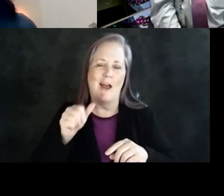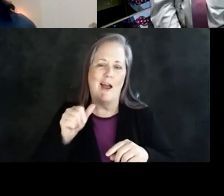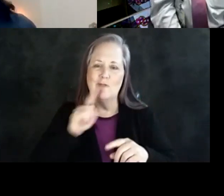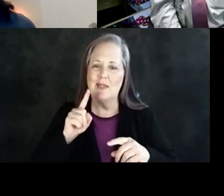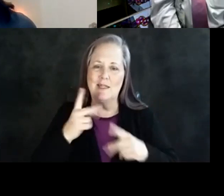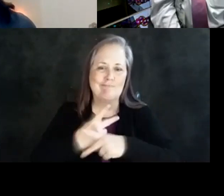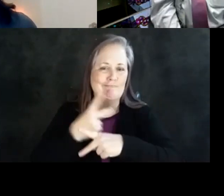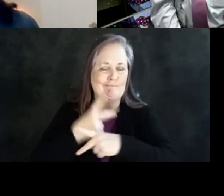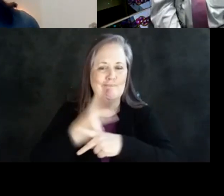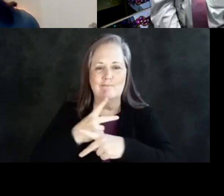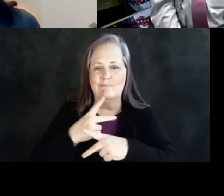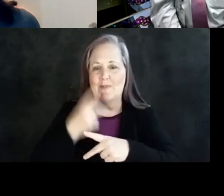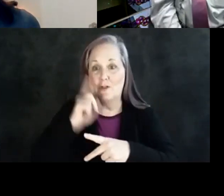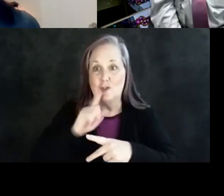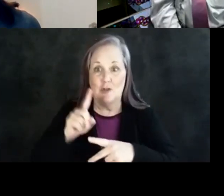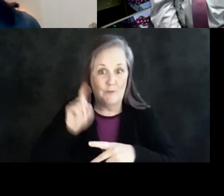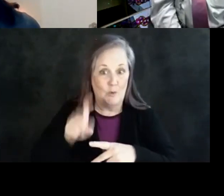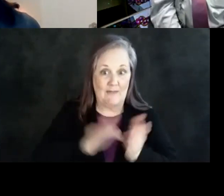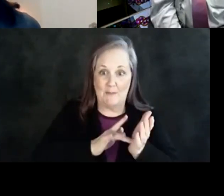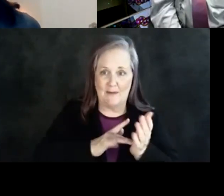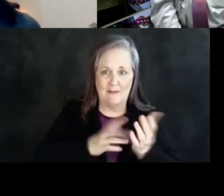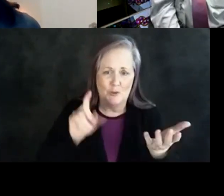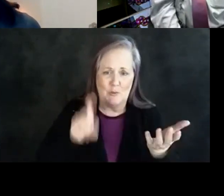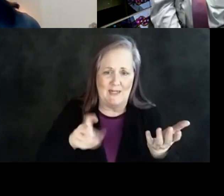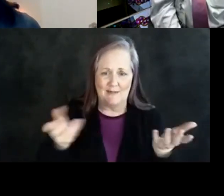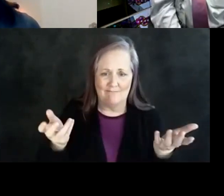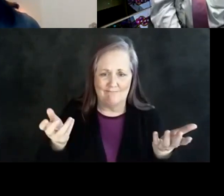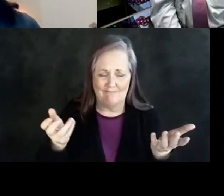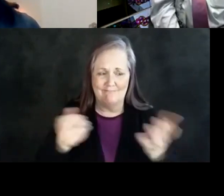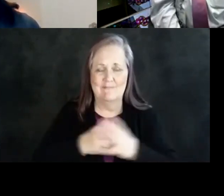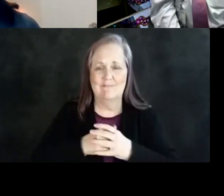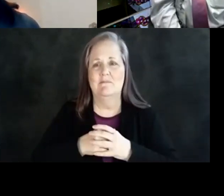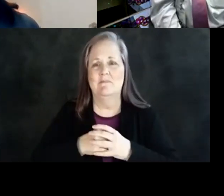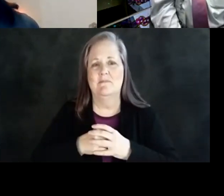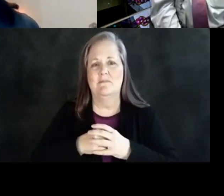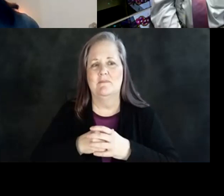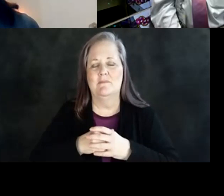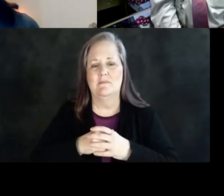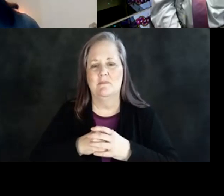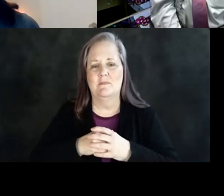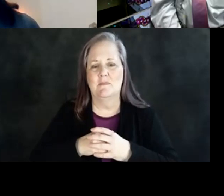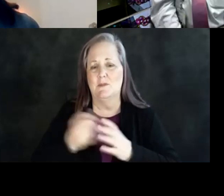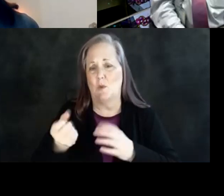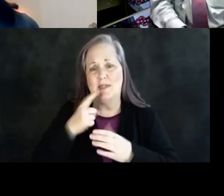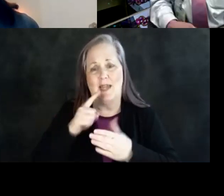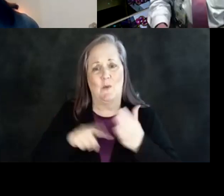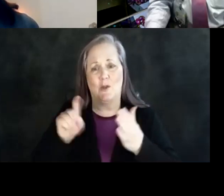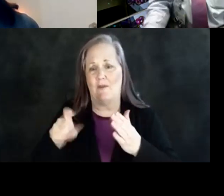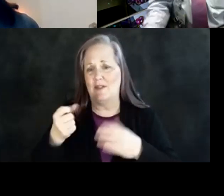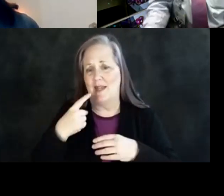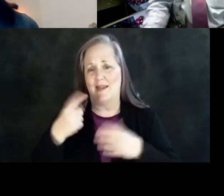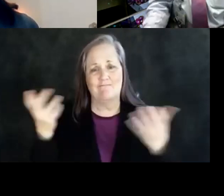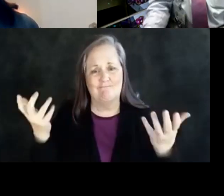And if you need these meds, you need these meds, right? And so that you just have to take what you have to take.